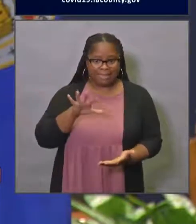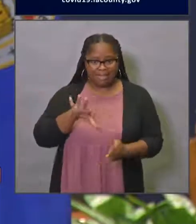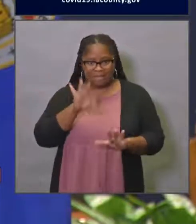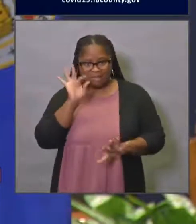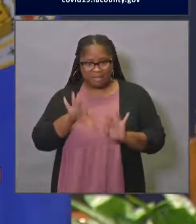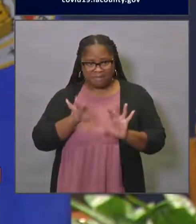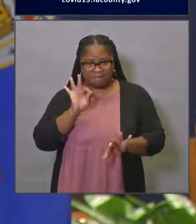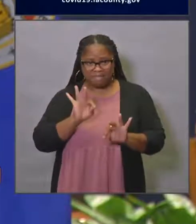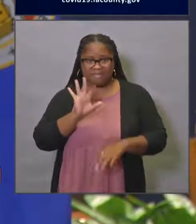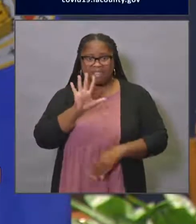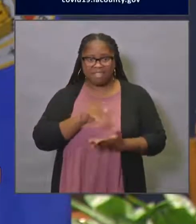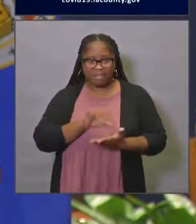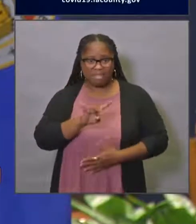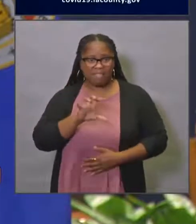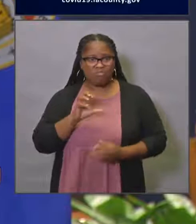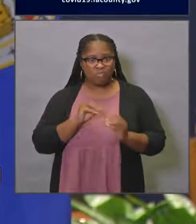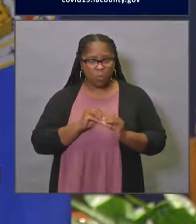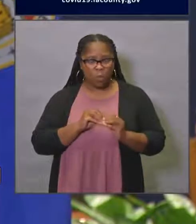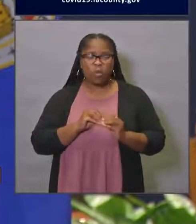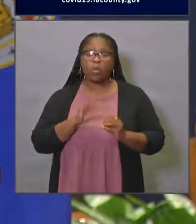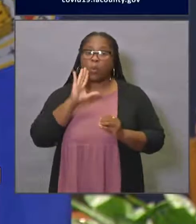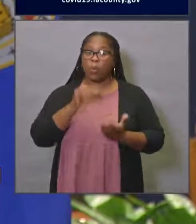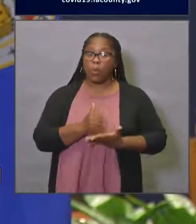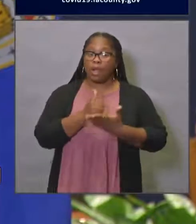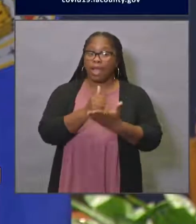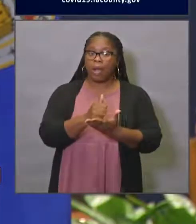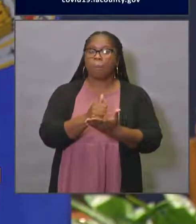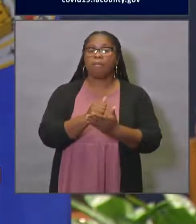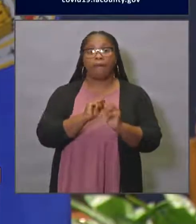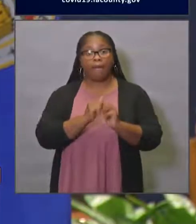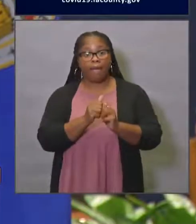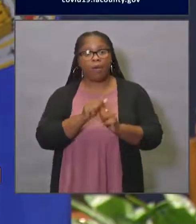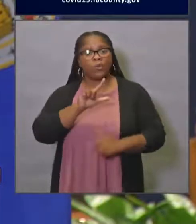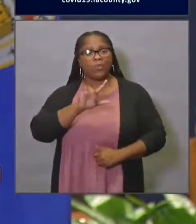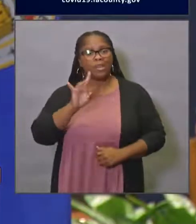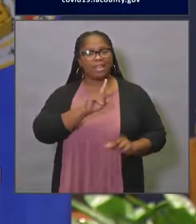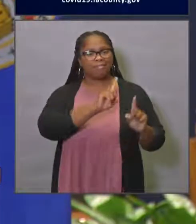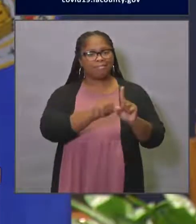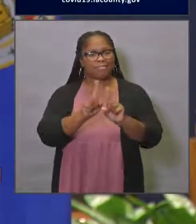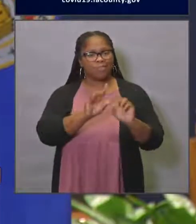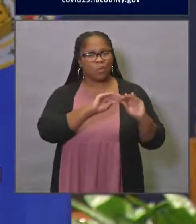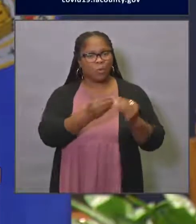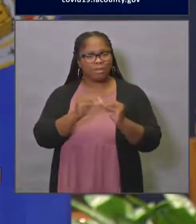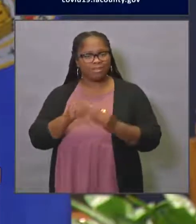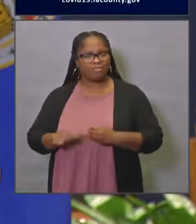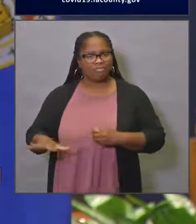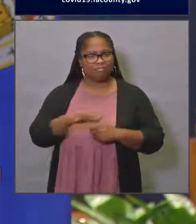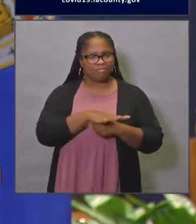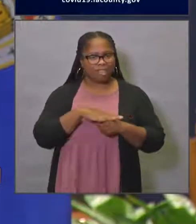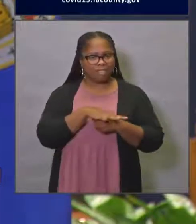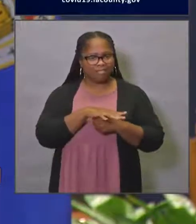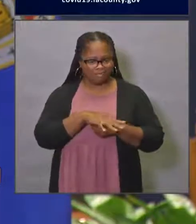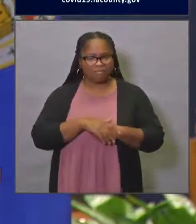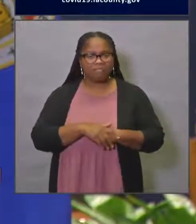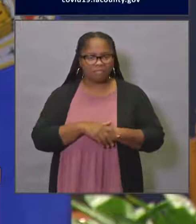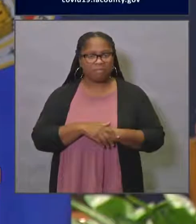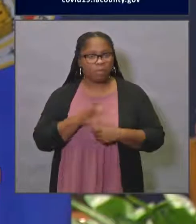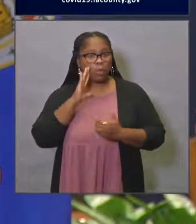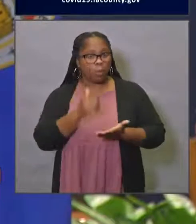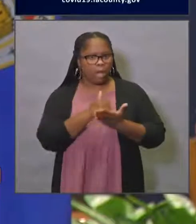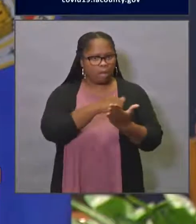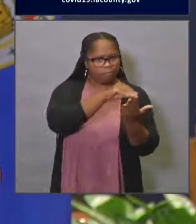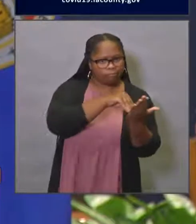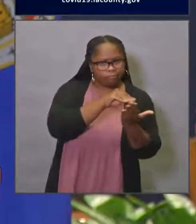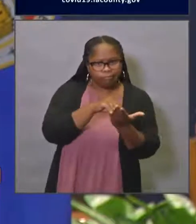selected. These applicants will be assisted by 28 service providers throughout the county. The providers will help with the documentation needed